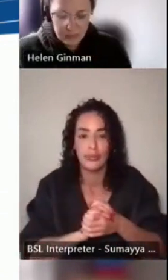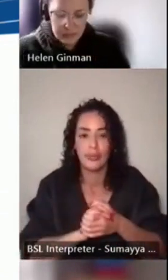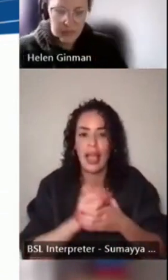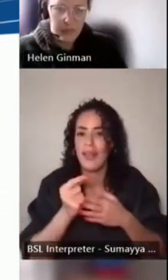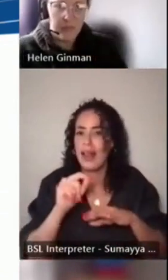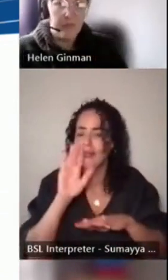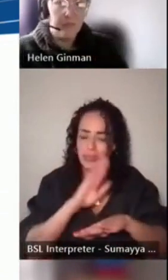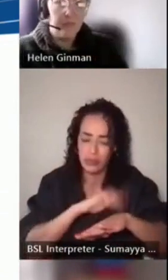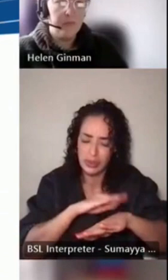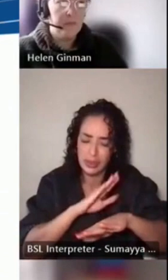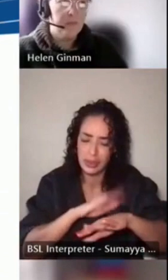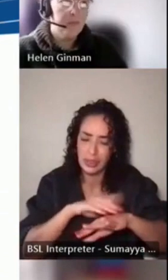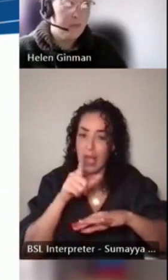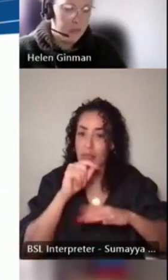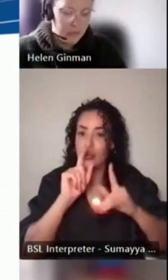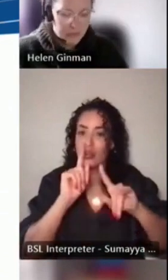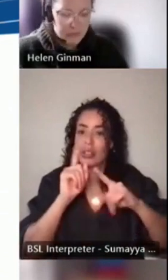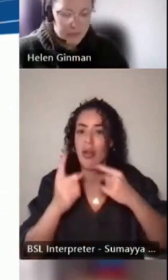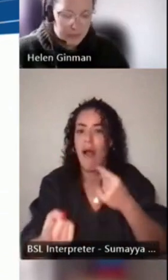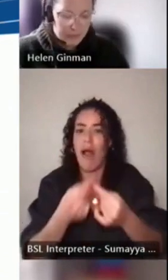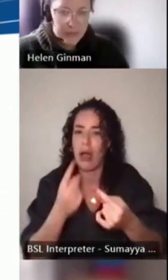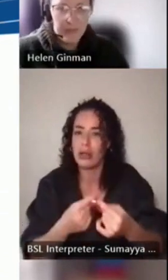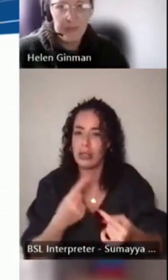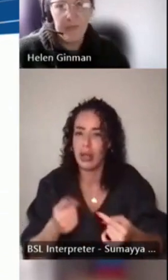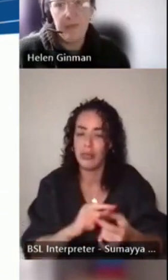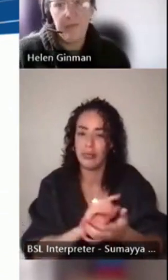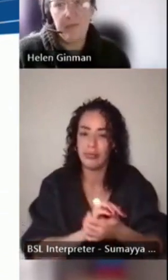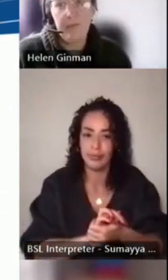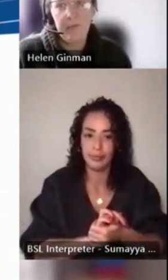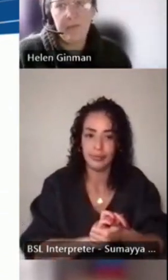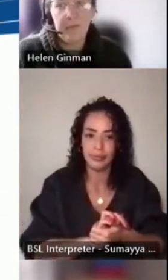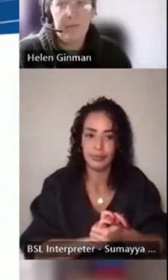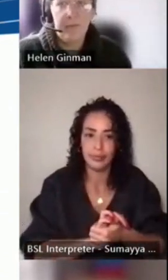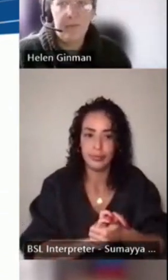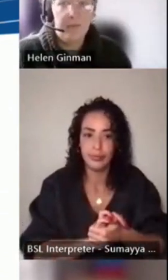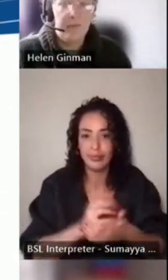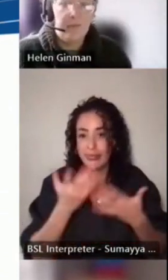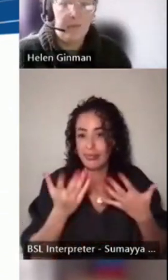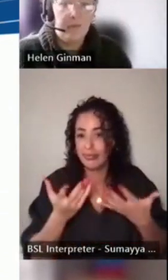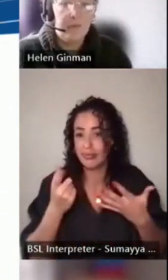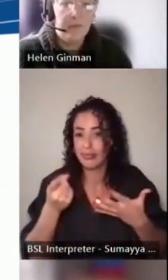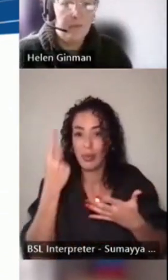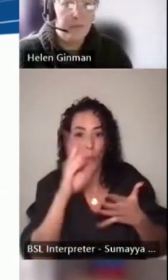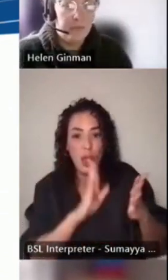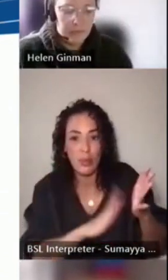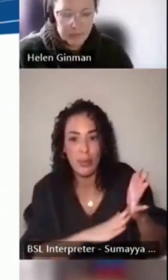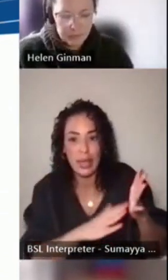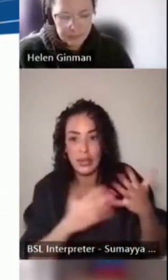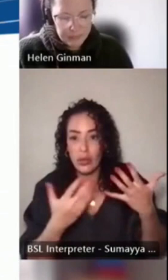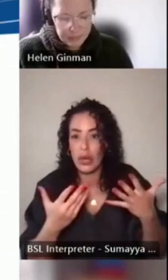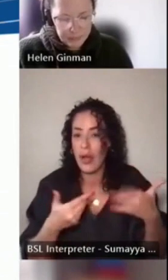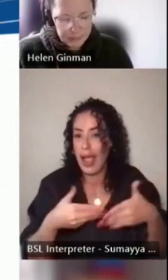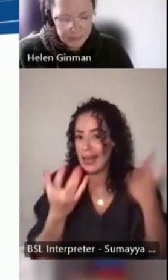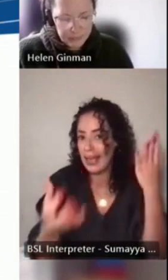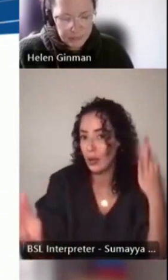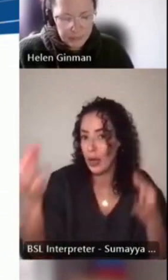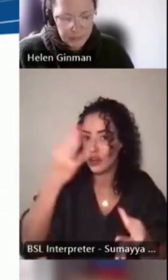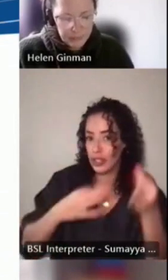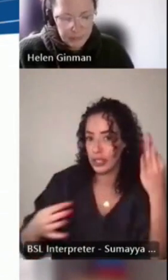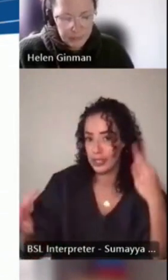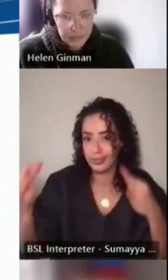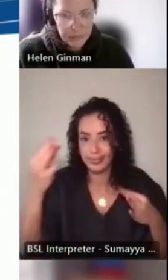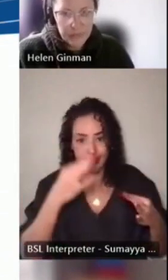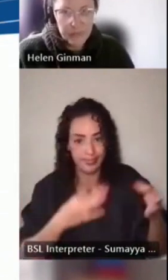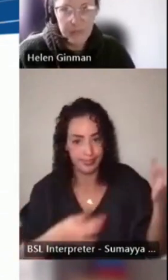of time to fill that out. And then we've just got a minute or so. So have we got any questions